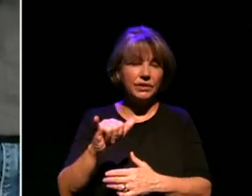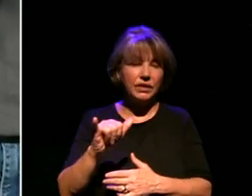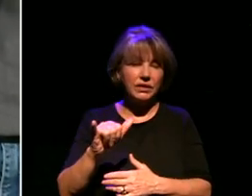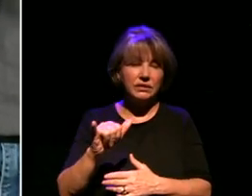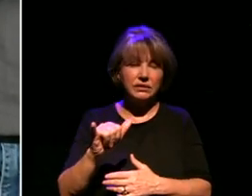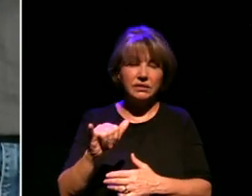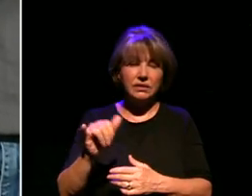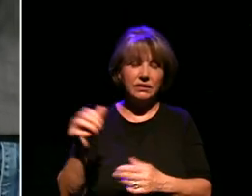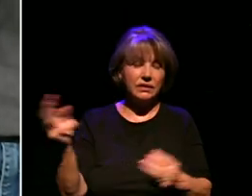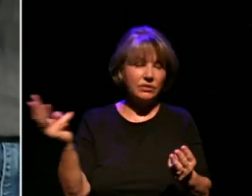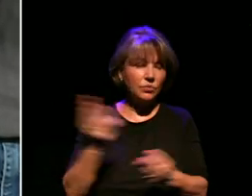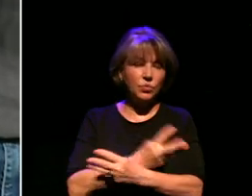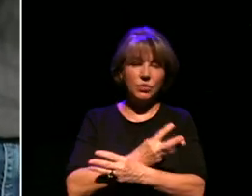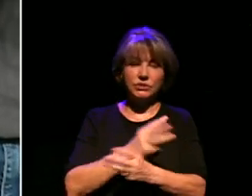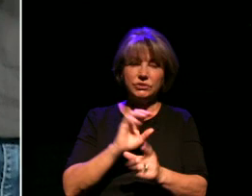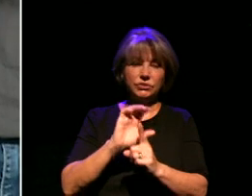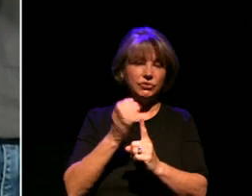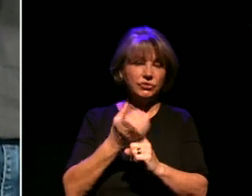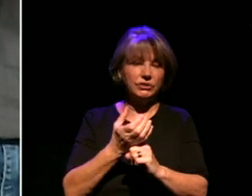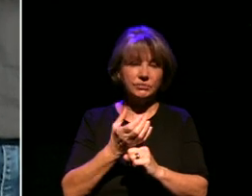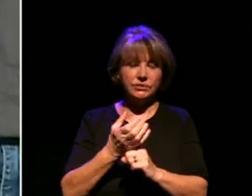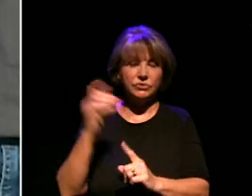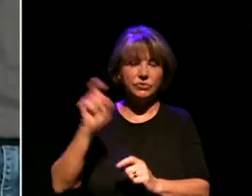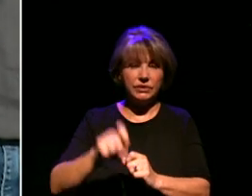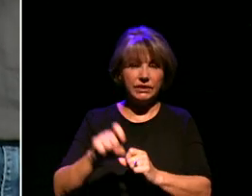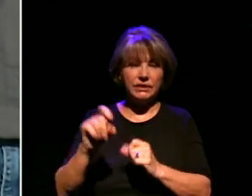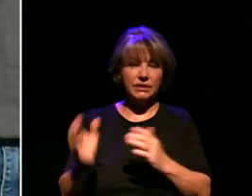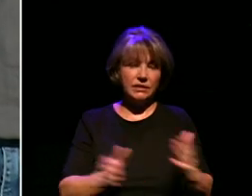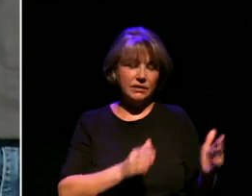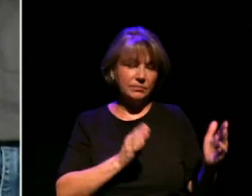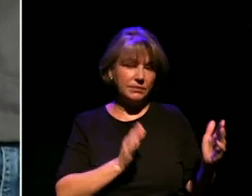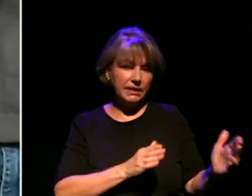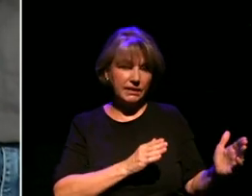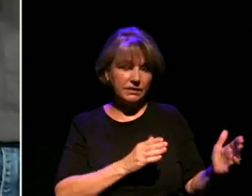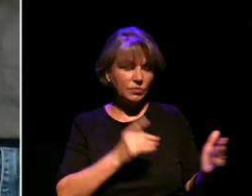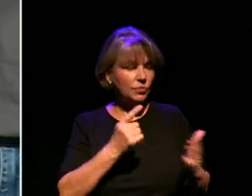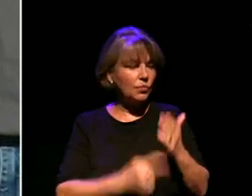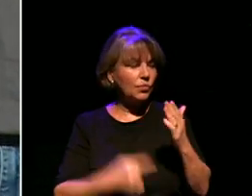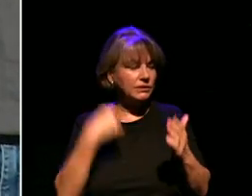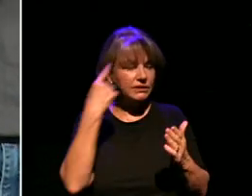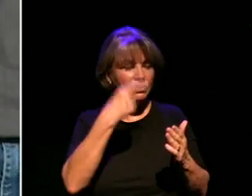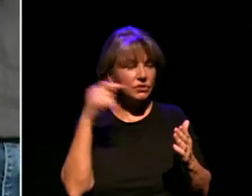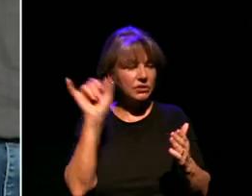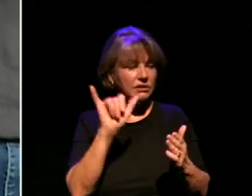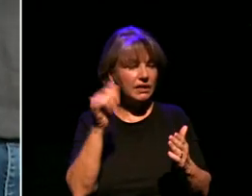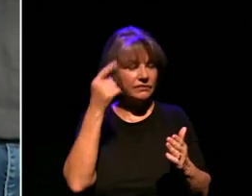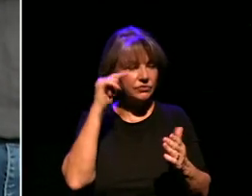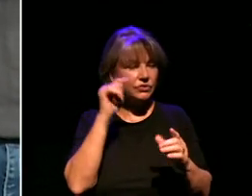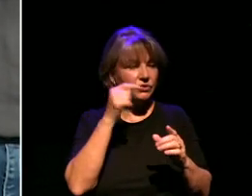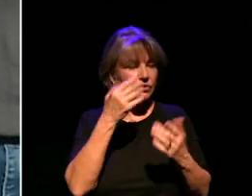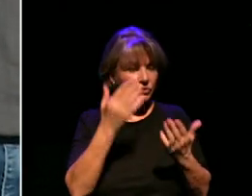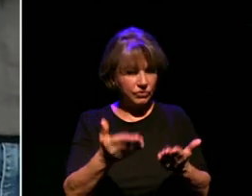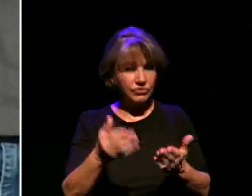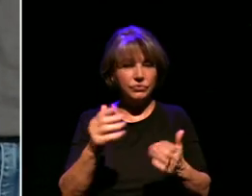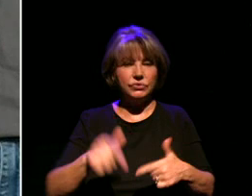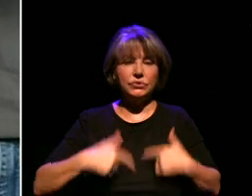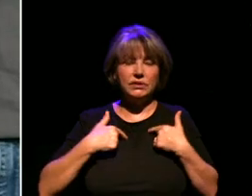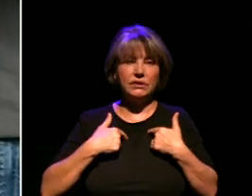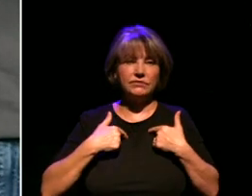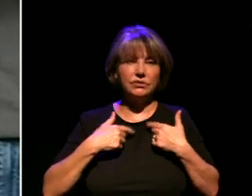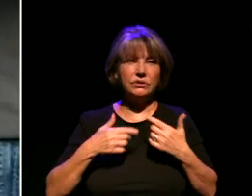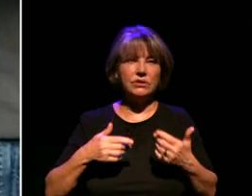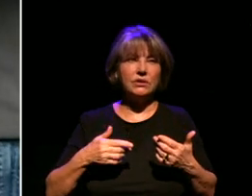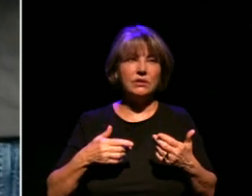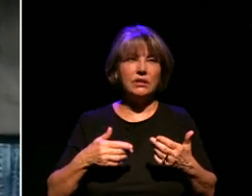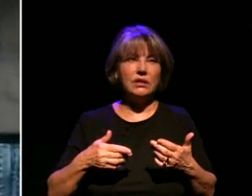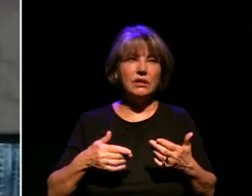dire circumstances, you need a plan. So think about what would it look like for you to live your life in a way where you bless the greatest